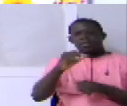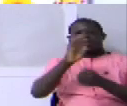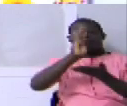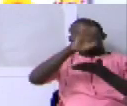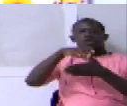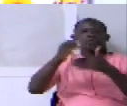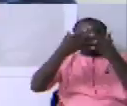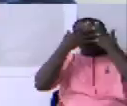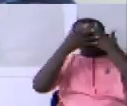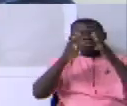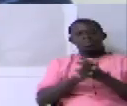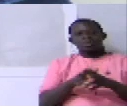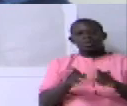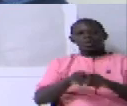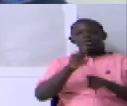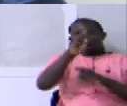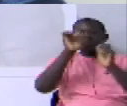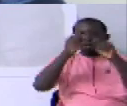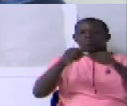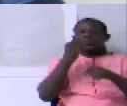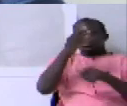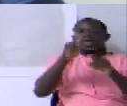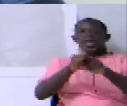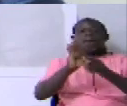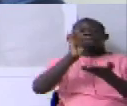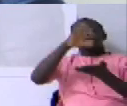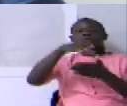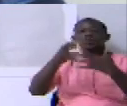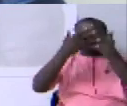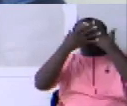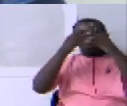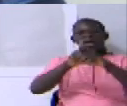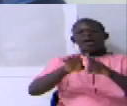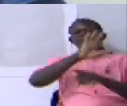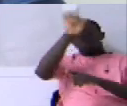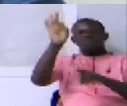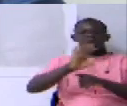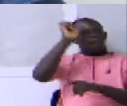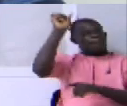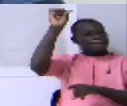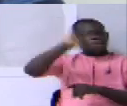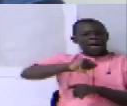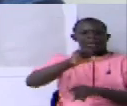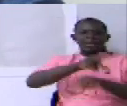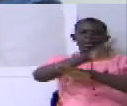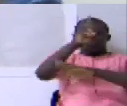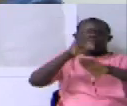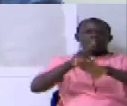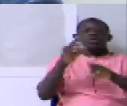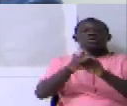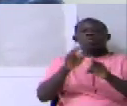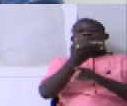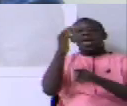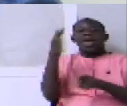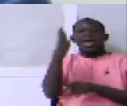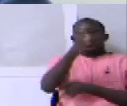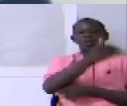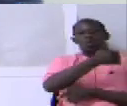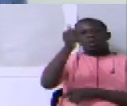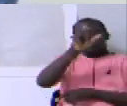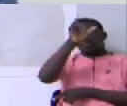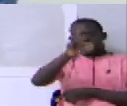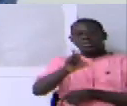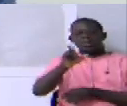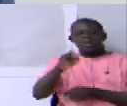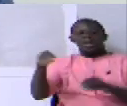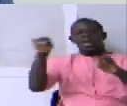Would you say Mile 2 is the worst place anybody can be in this country? Oto bafula ko Mile 2 kasole jawyata kasolu beti